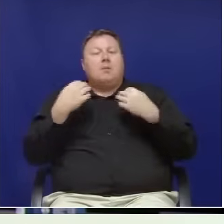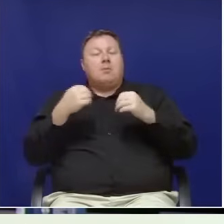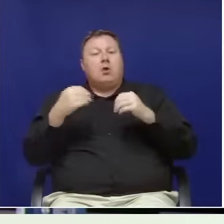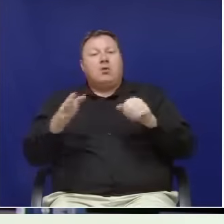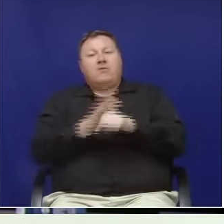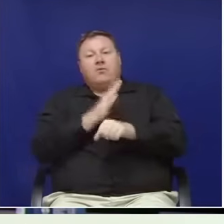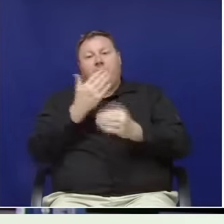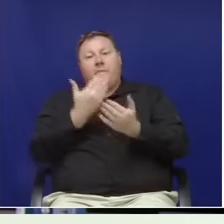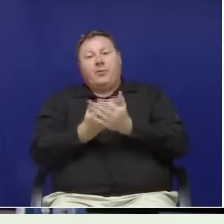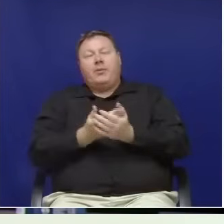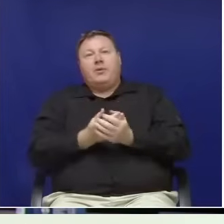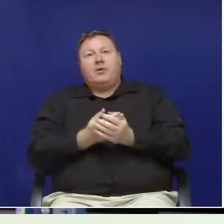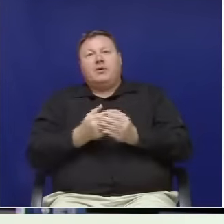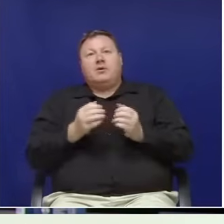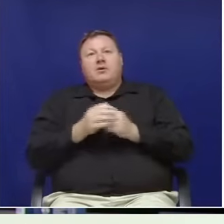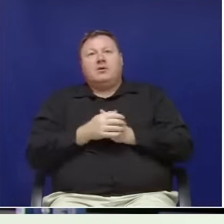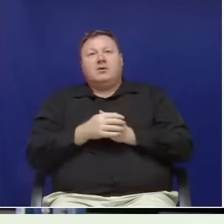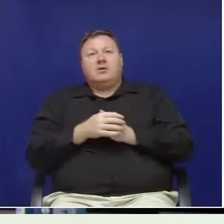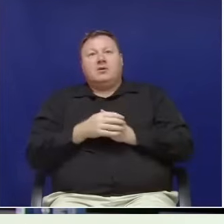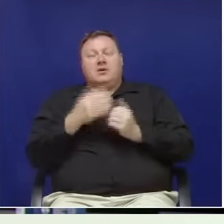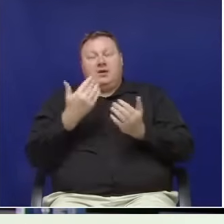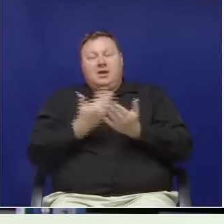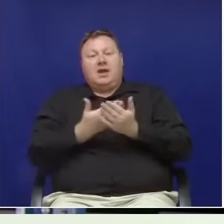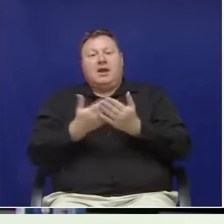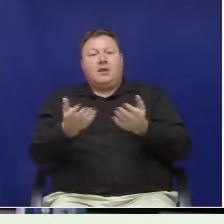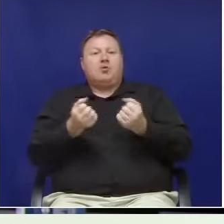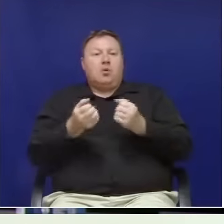by the market itself. Thank you.